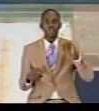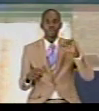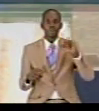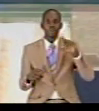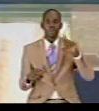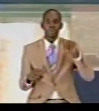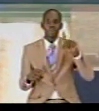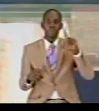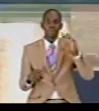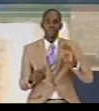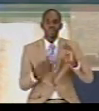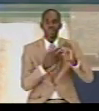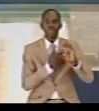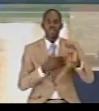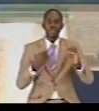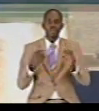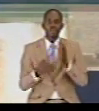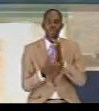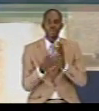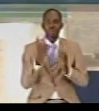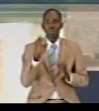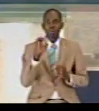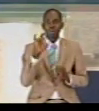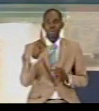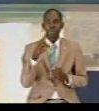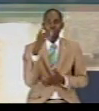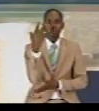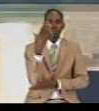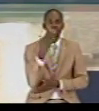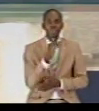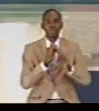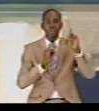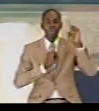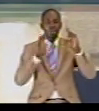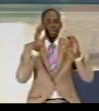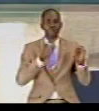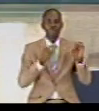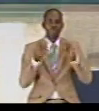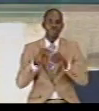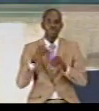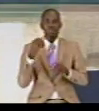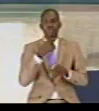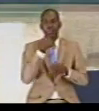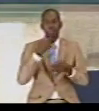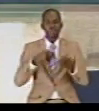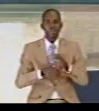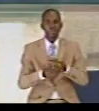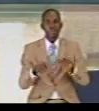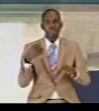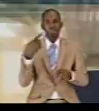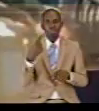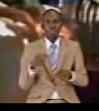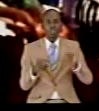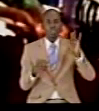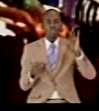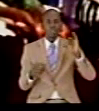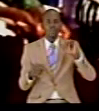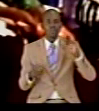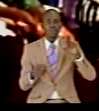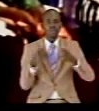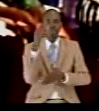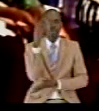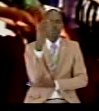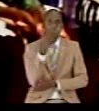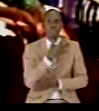will set in the desert the fir tree and the pine and the box